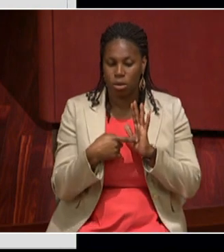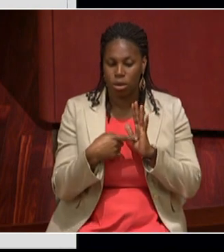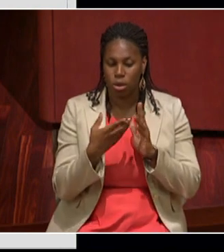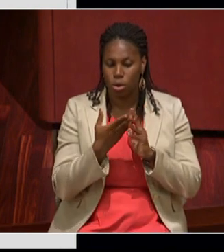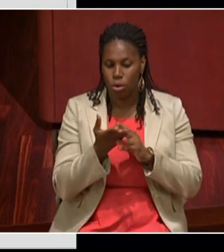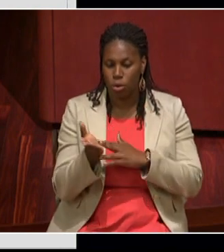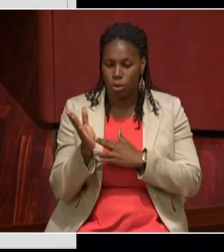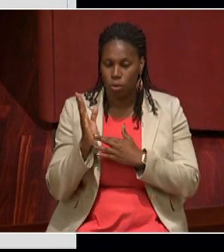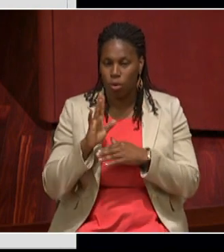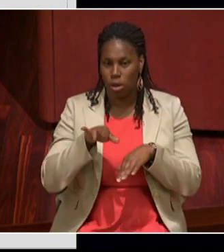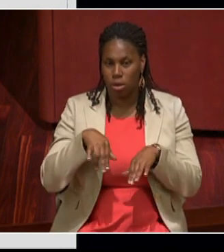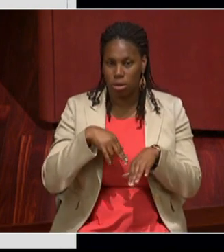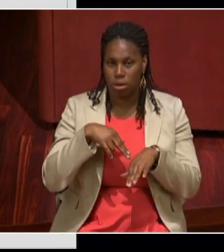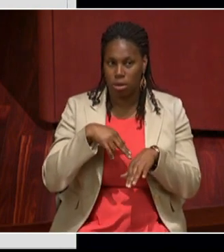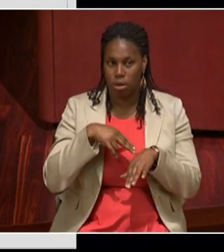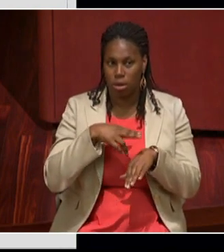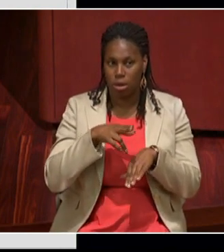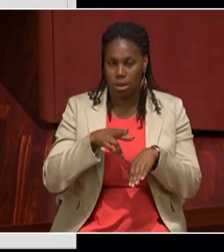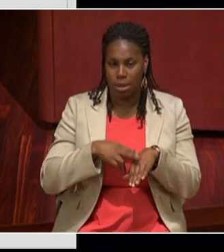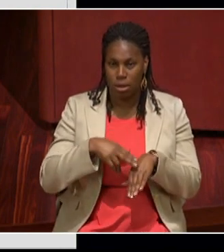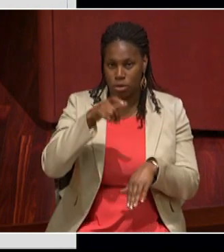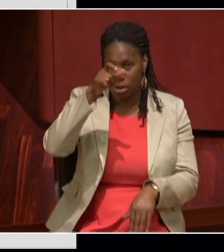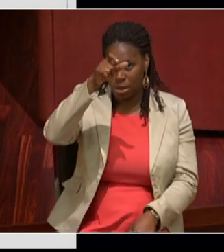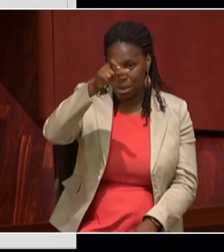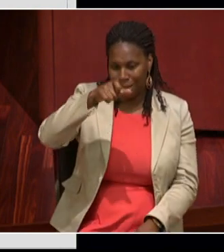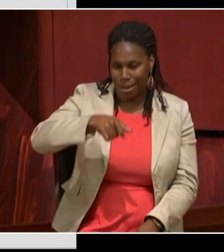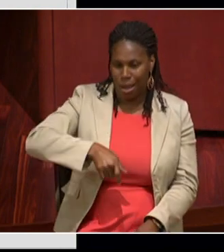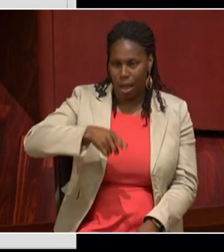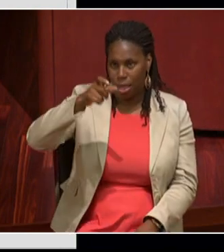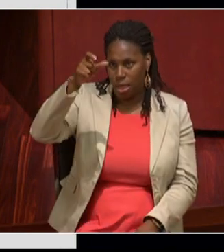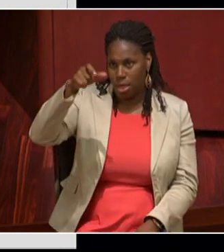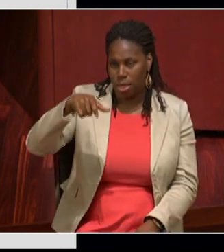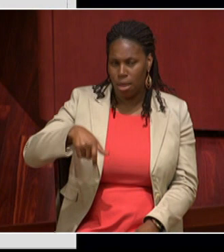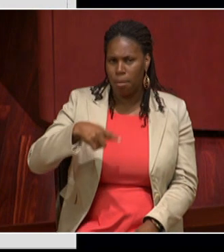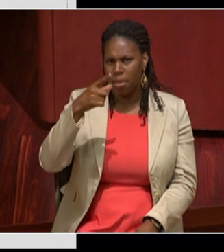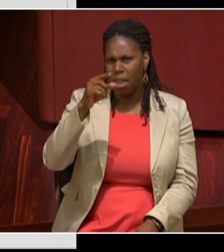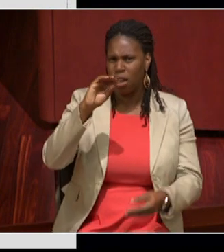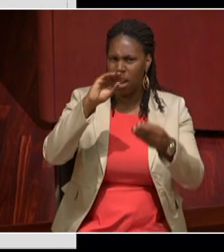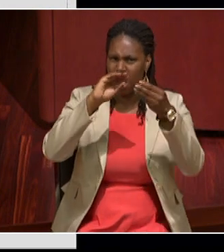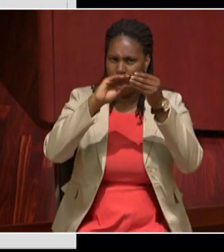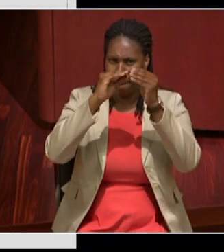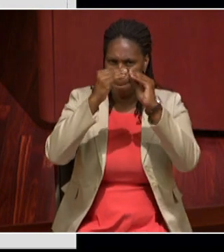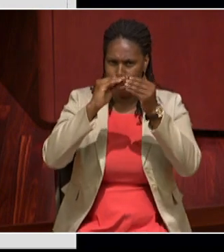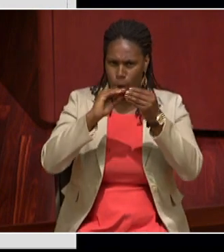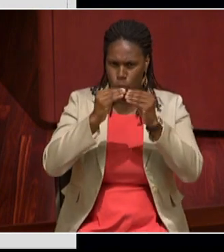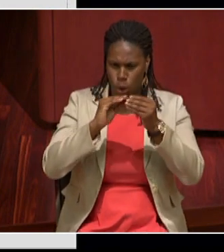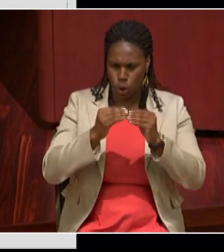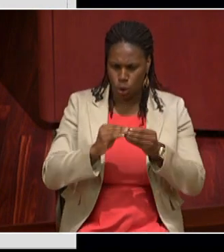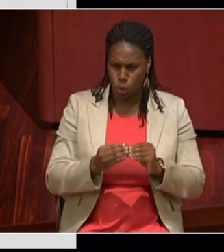the naturalization column there are all these numbers.